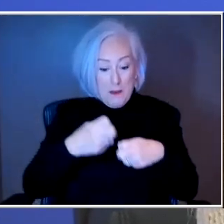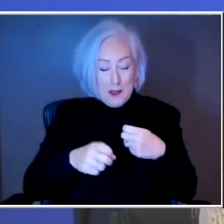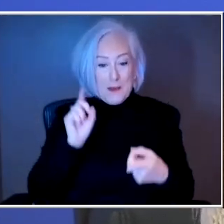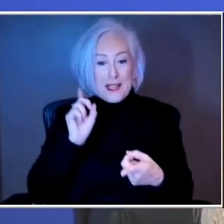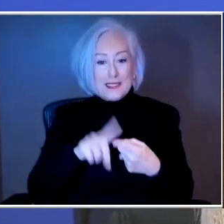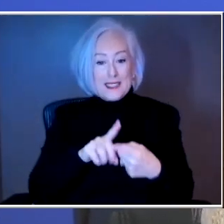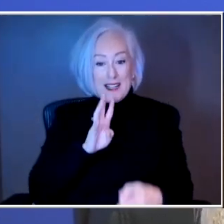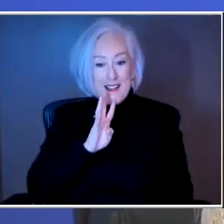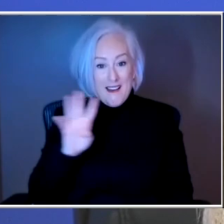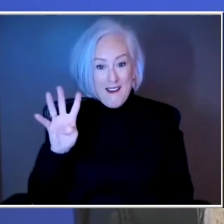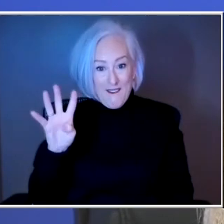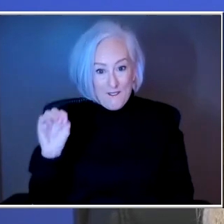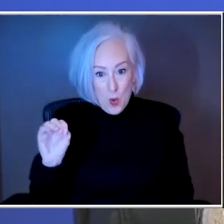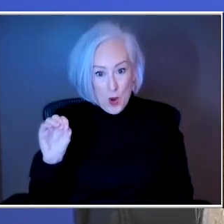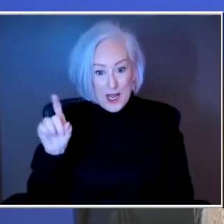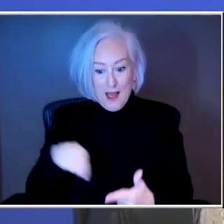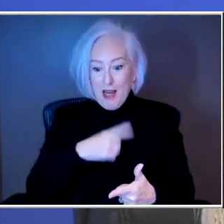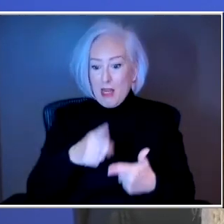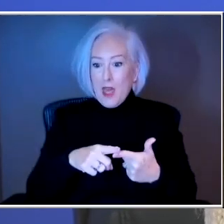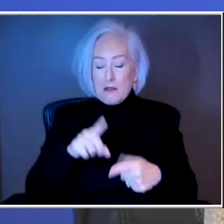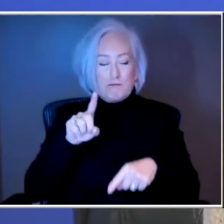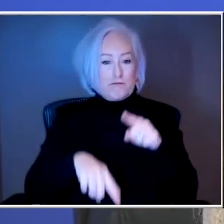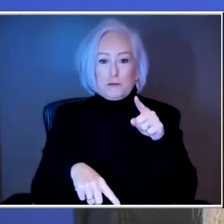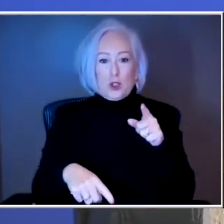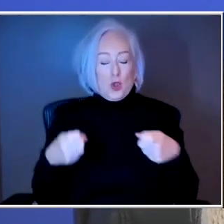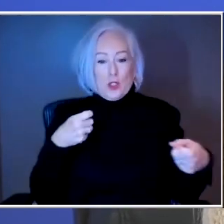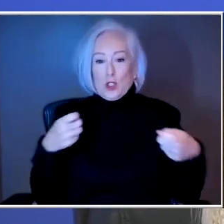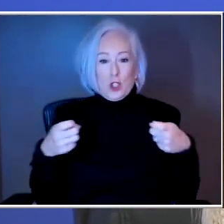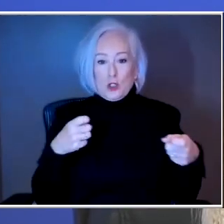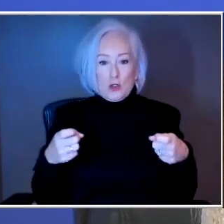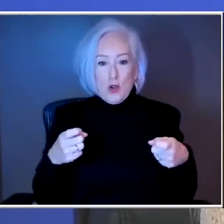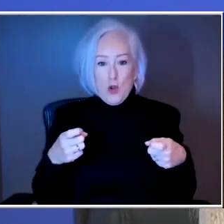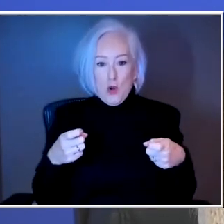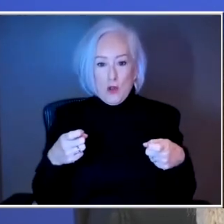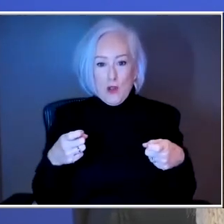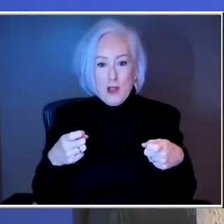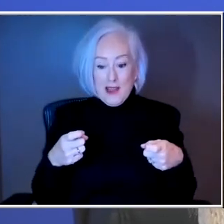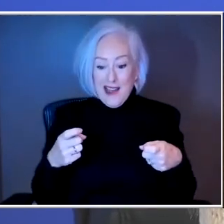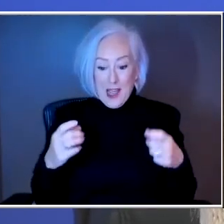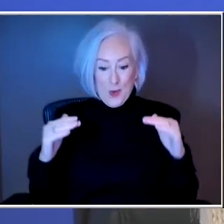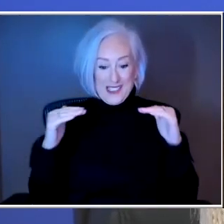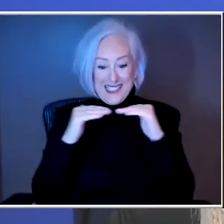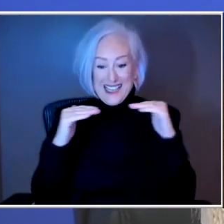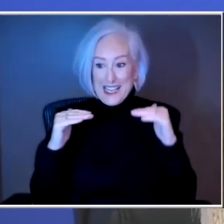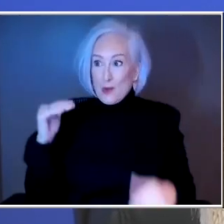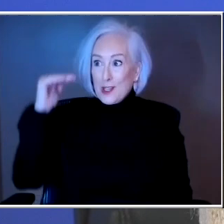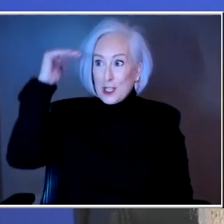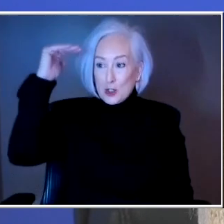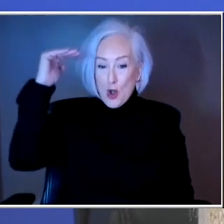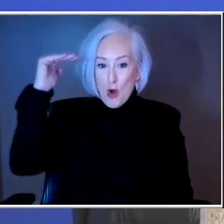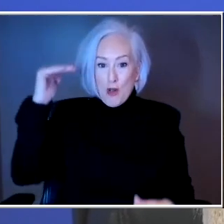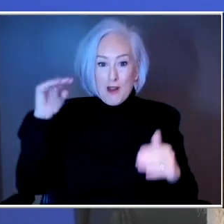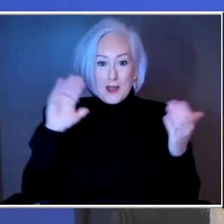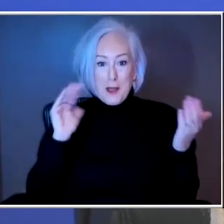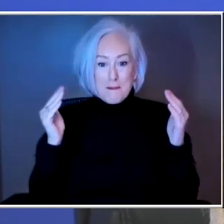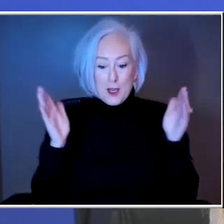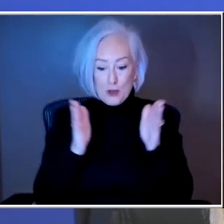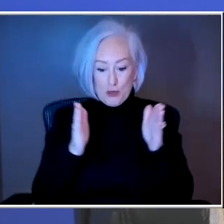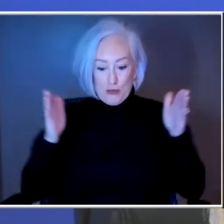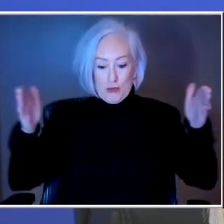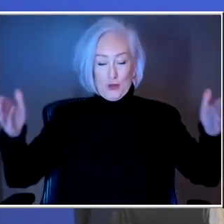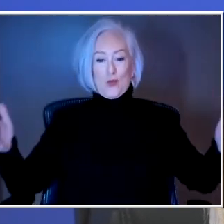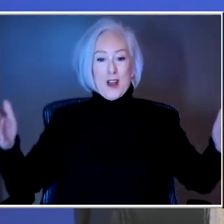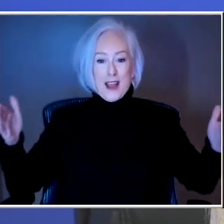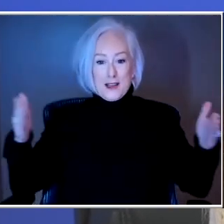couldn't control it. I was as round as I was tall. And the kicker was, we went to have